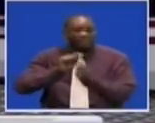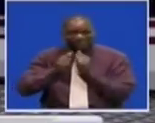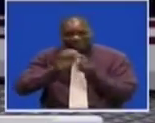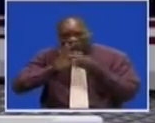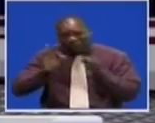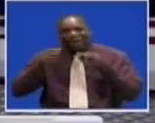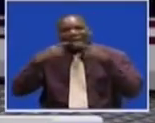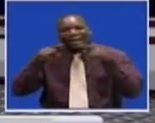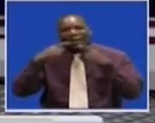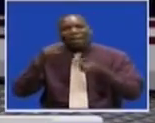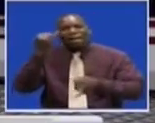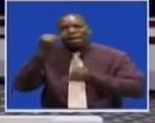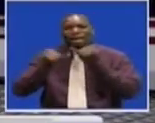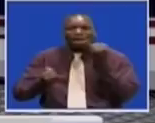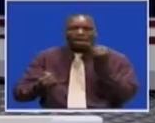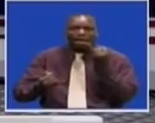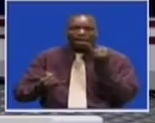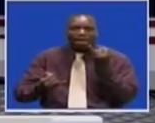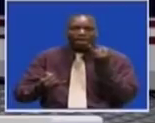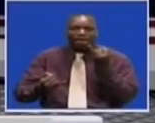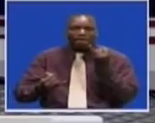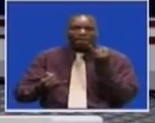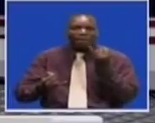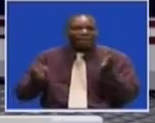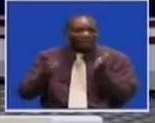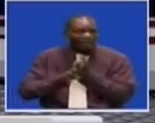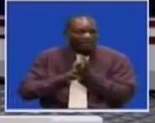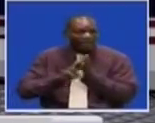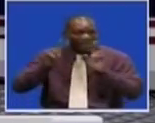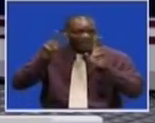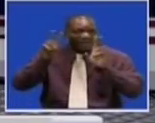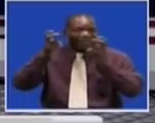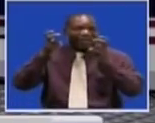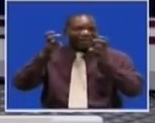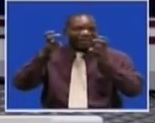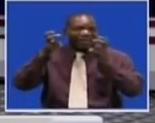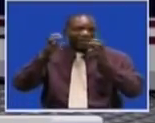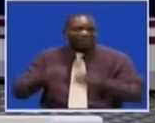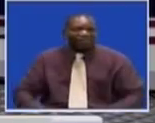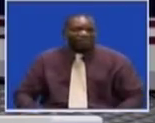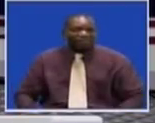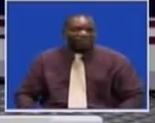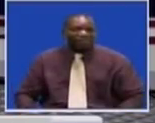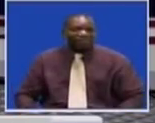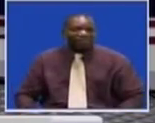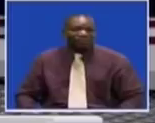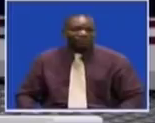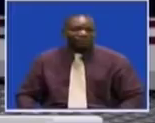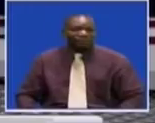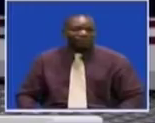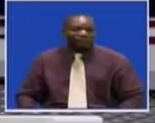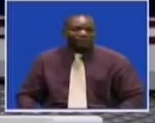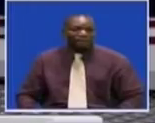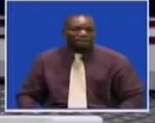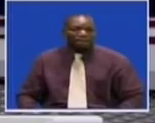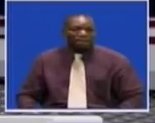the main news. And before we go away, let's take a quick look at the stories that made headlines.